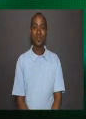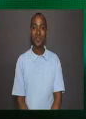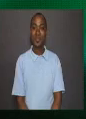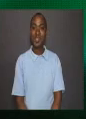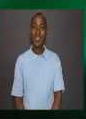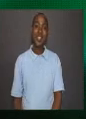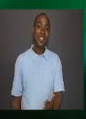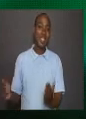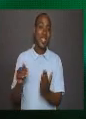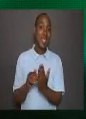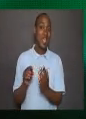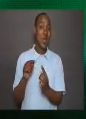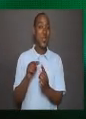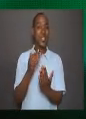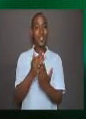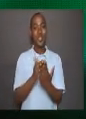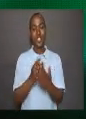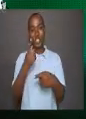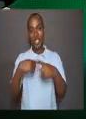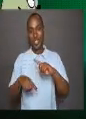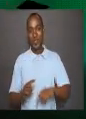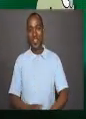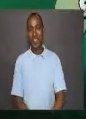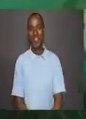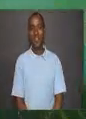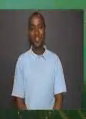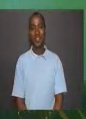Let's get back to our lesson.